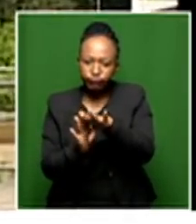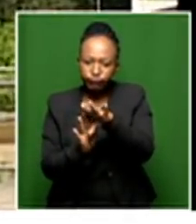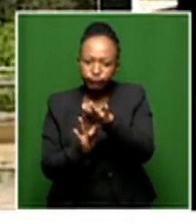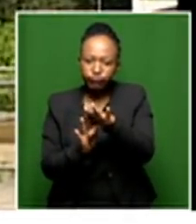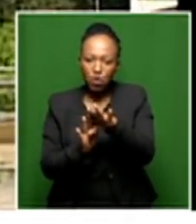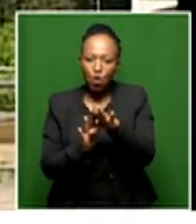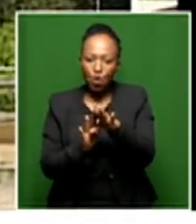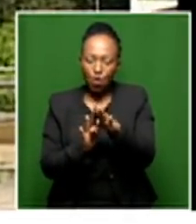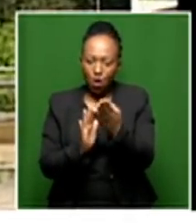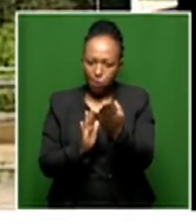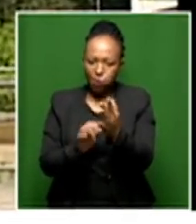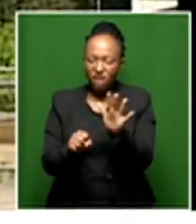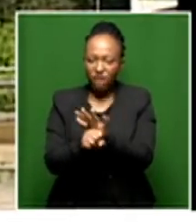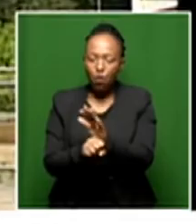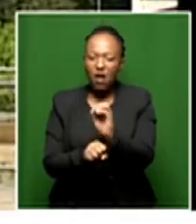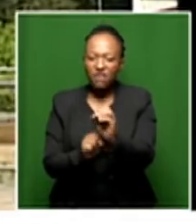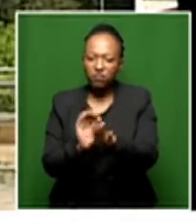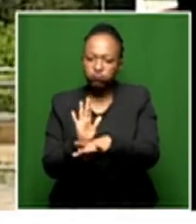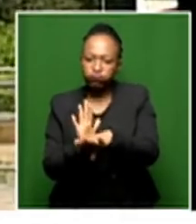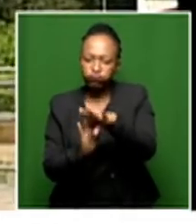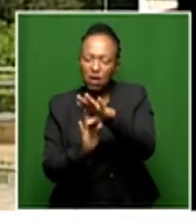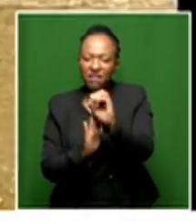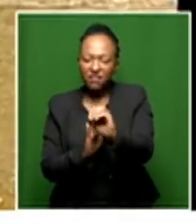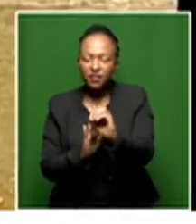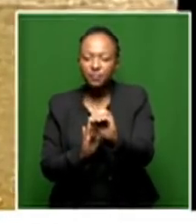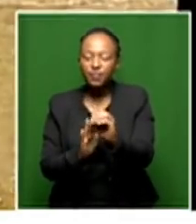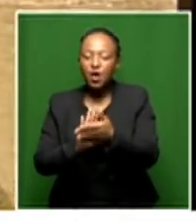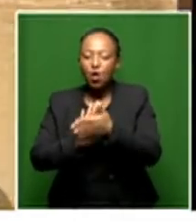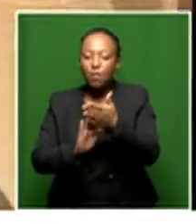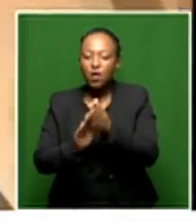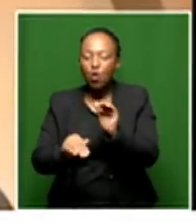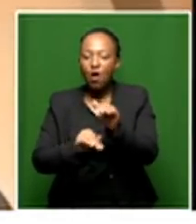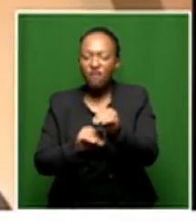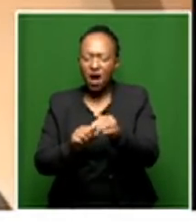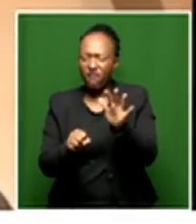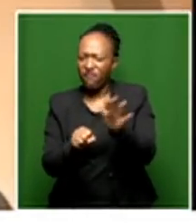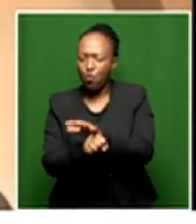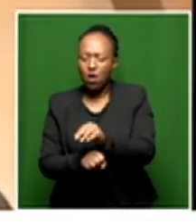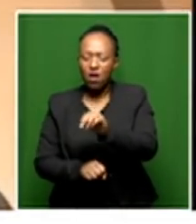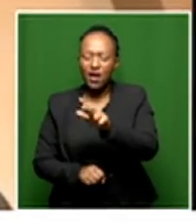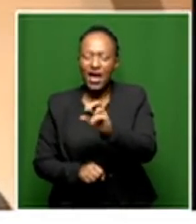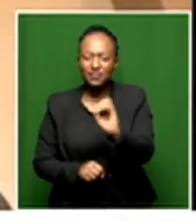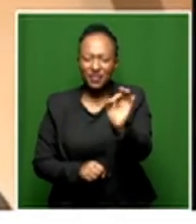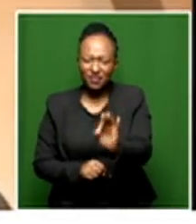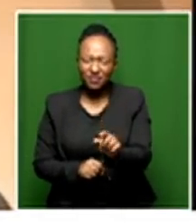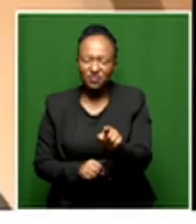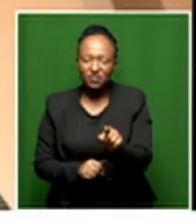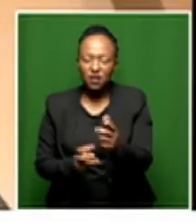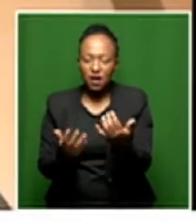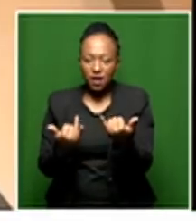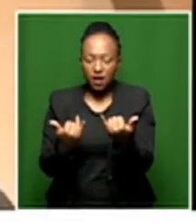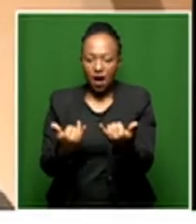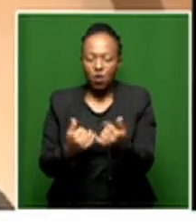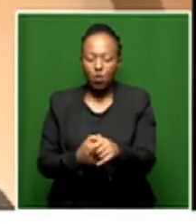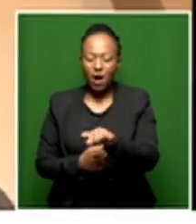surprising rate. Under normal circumstances, we operate them at over 80%. We are sitting at